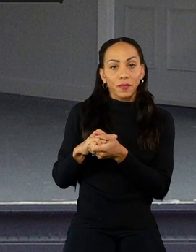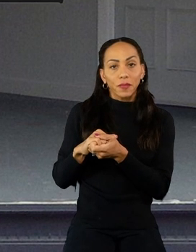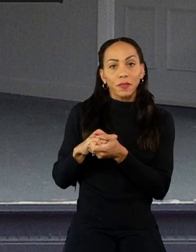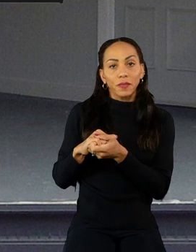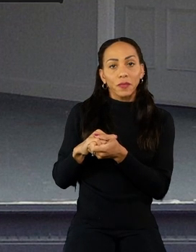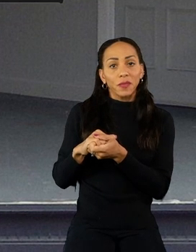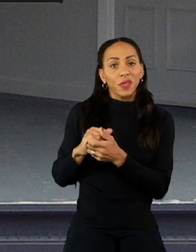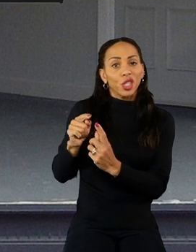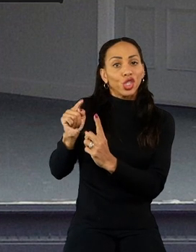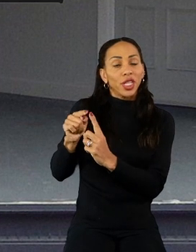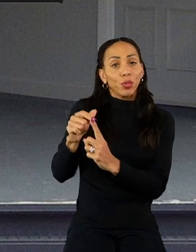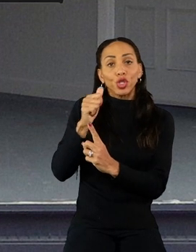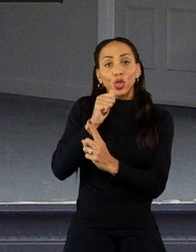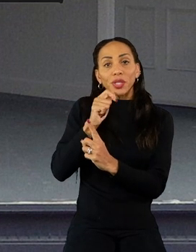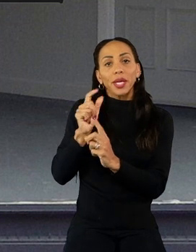theatre and video designer.